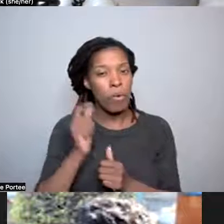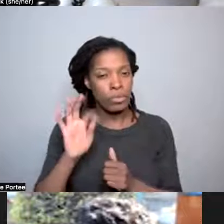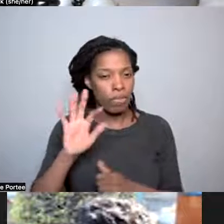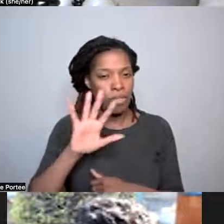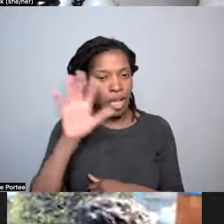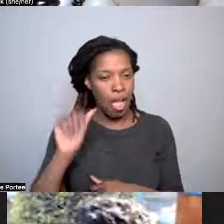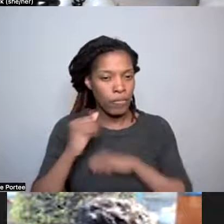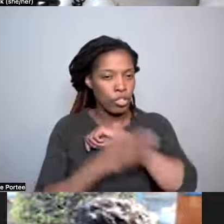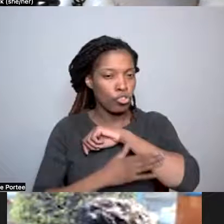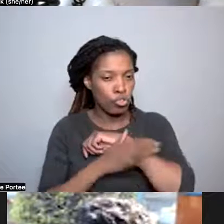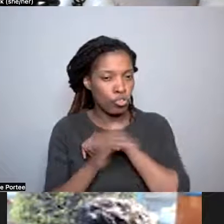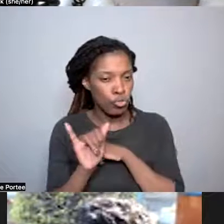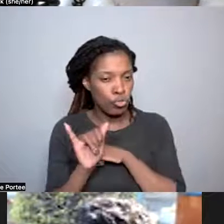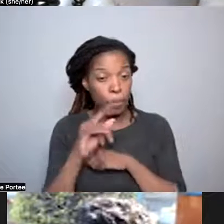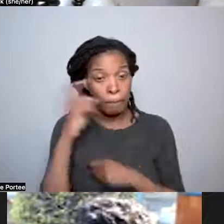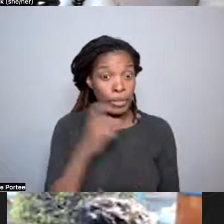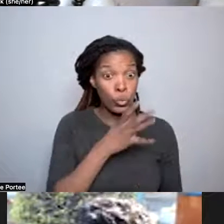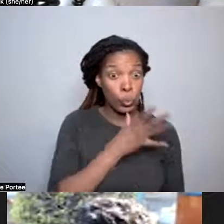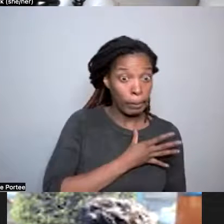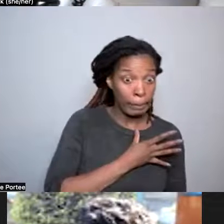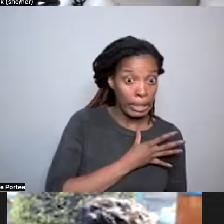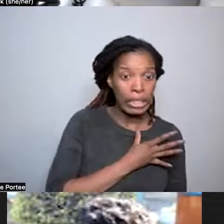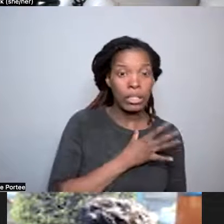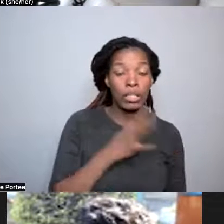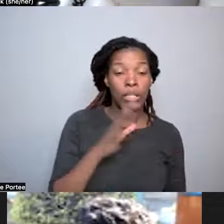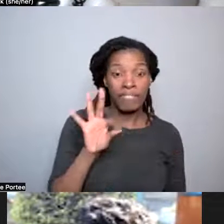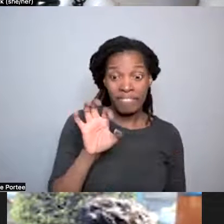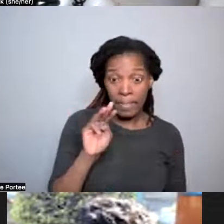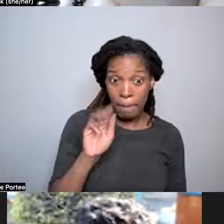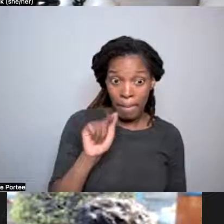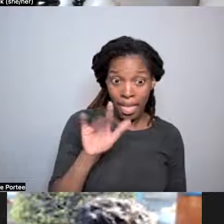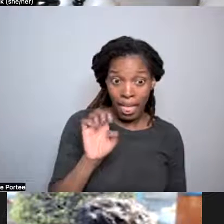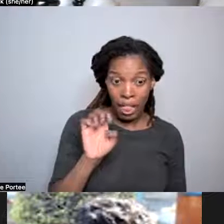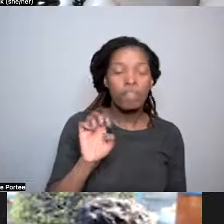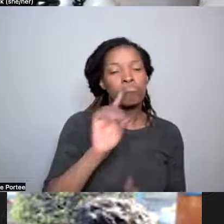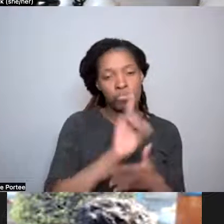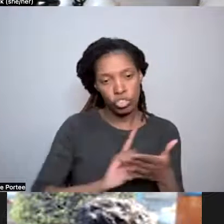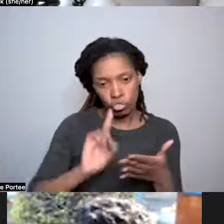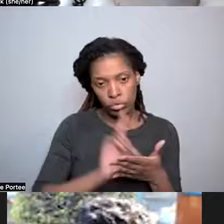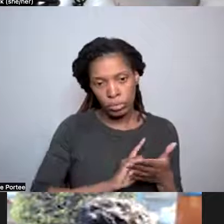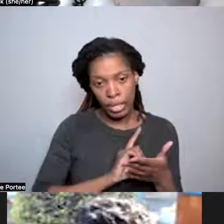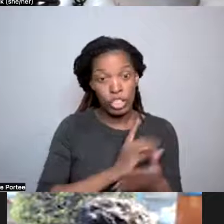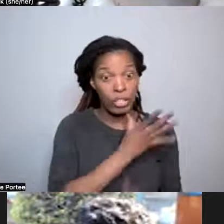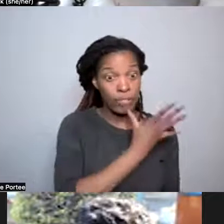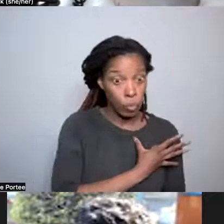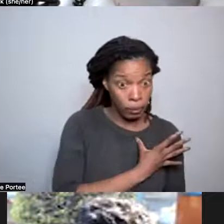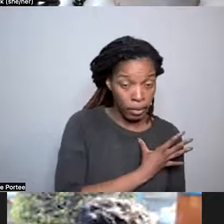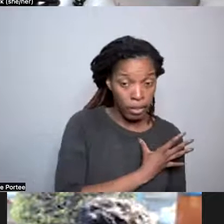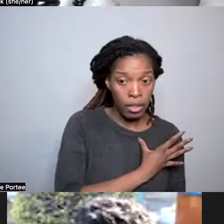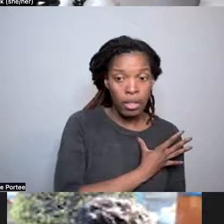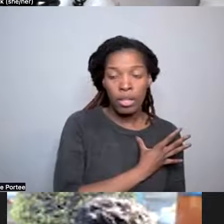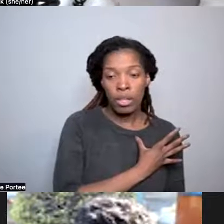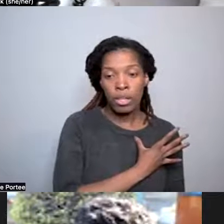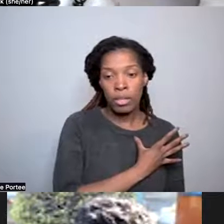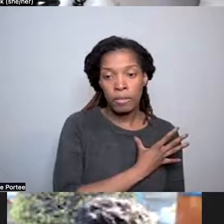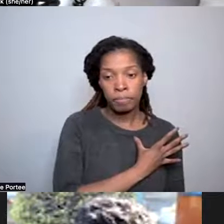countries, because of your gender, you are female. The discrimination of you being a female, it's all,